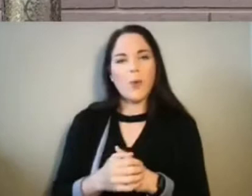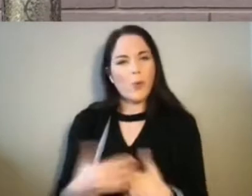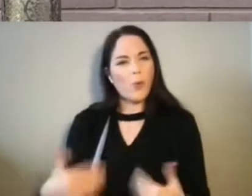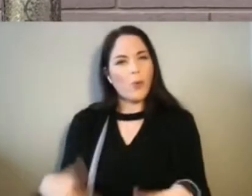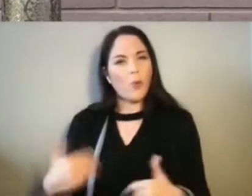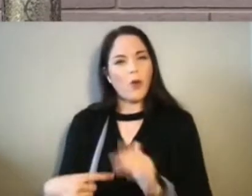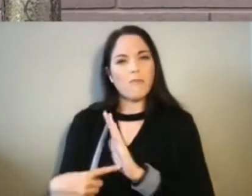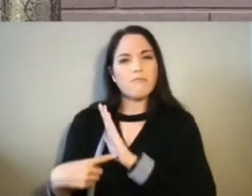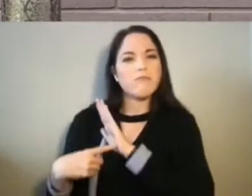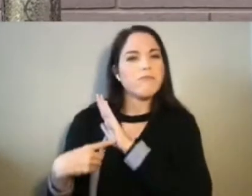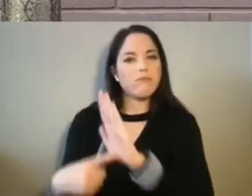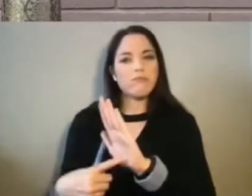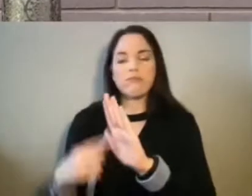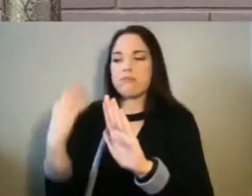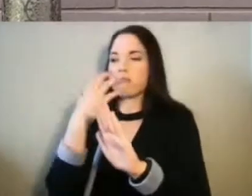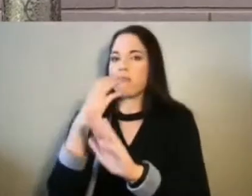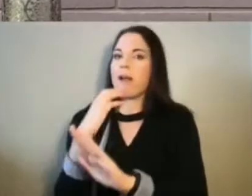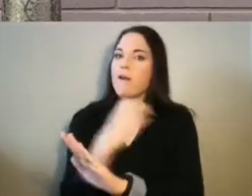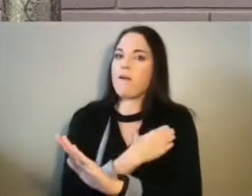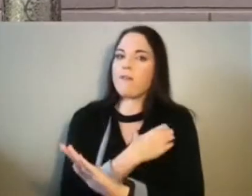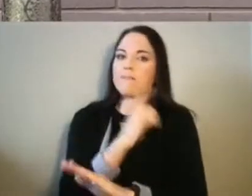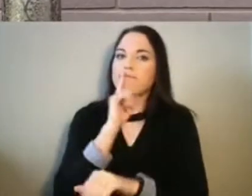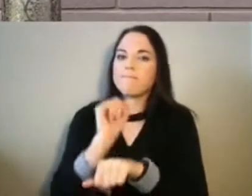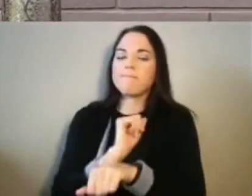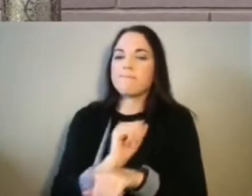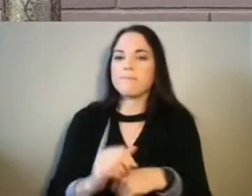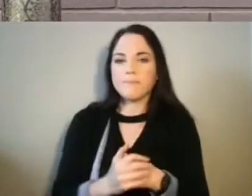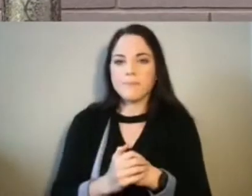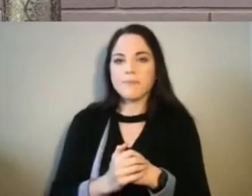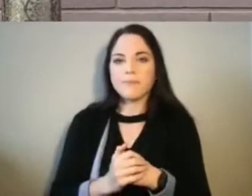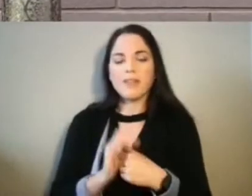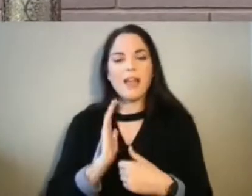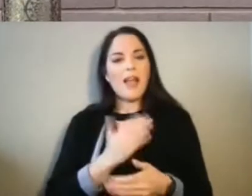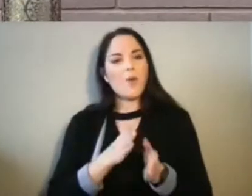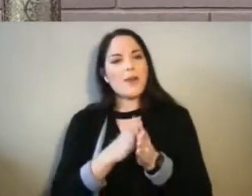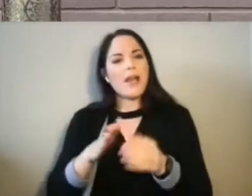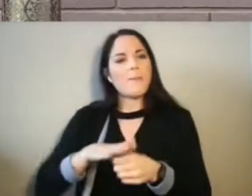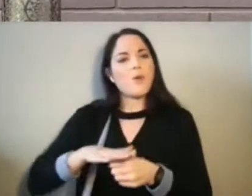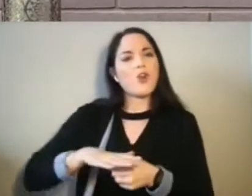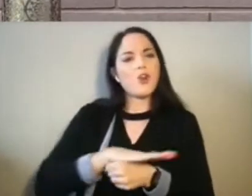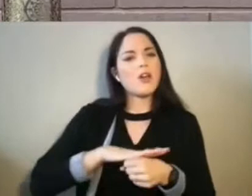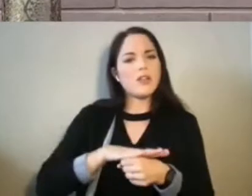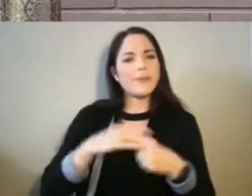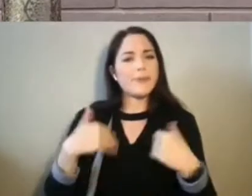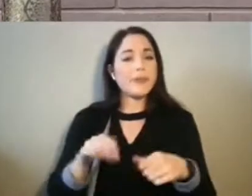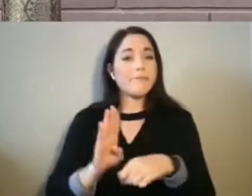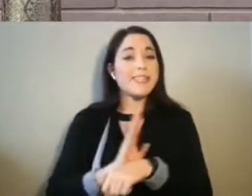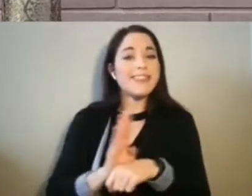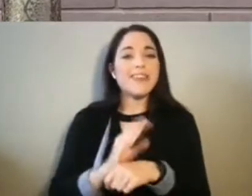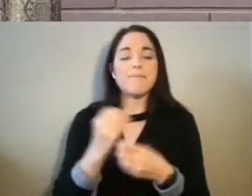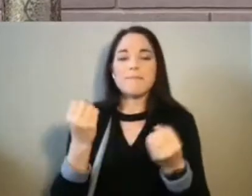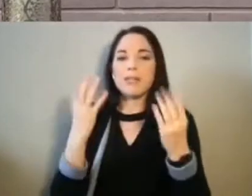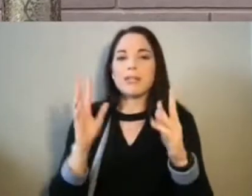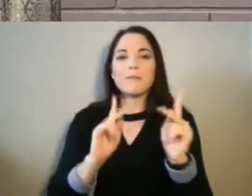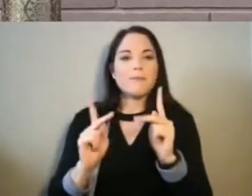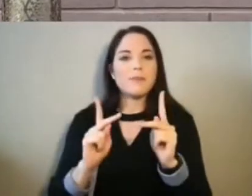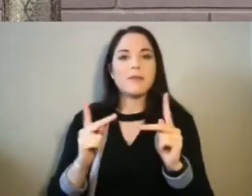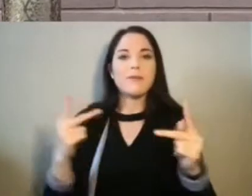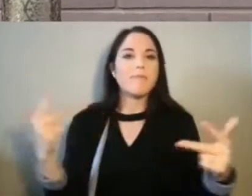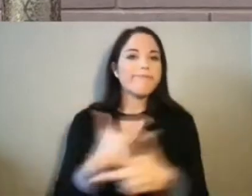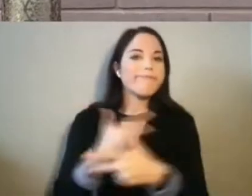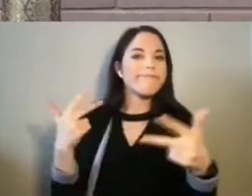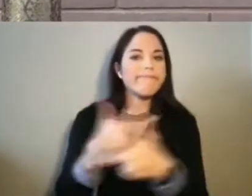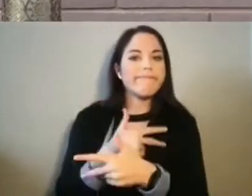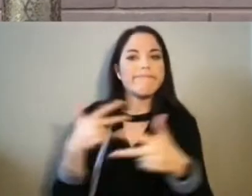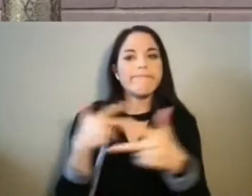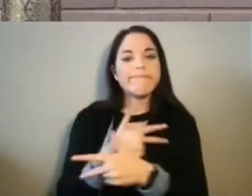And yet, I received an email from one of our neighbors thanking us for the peace pole and saying that every day he